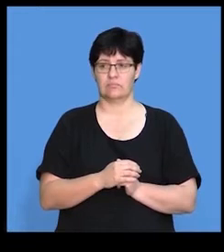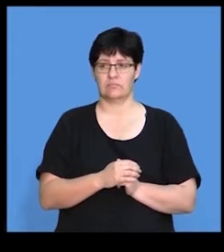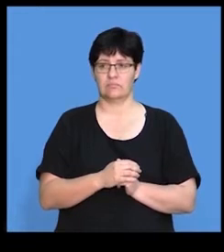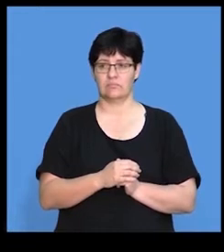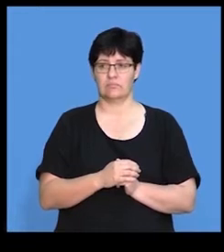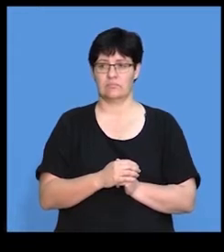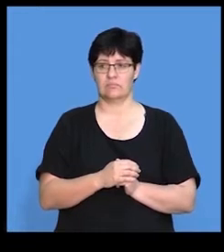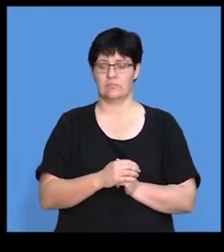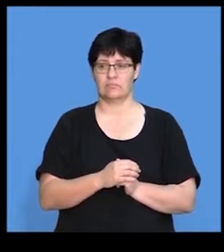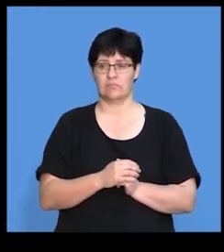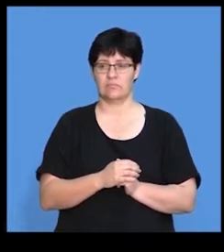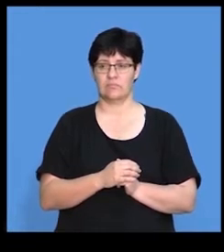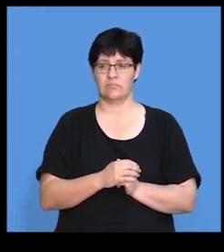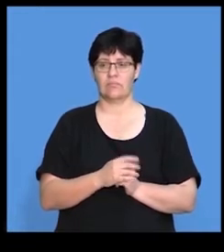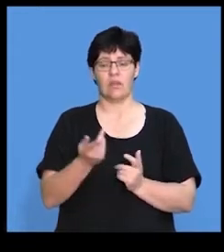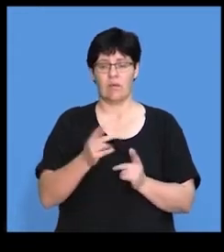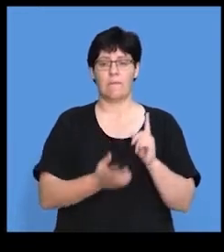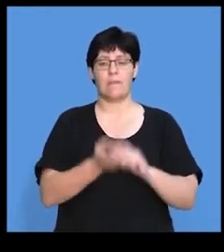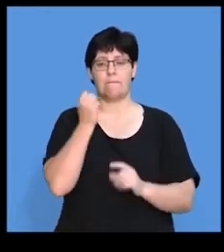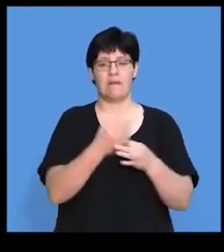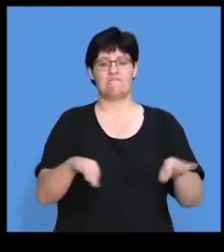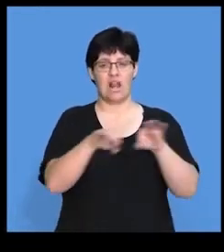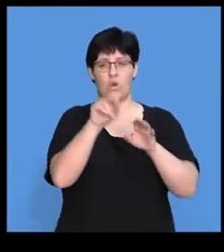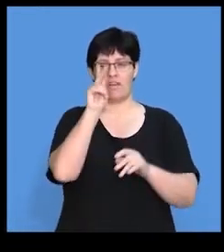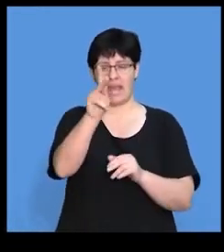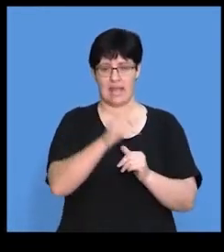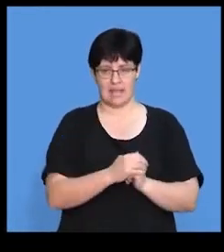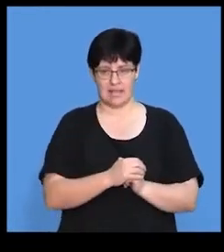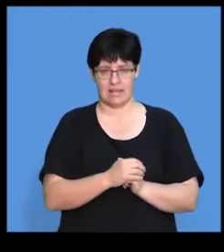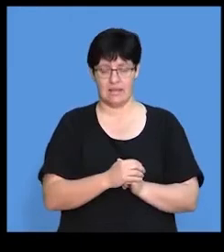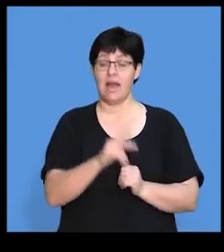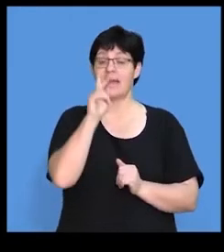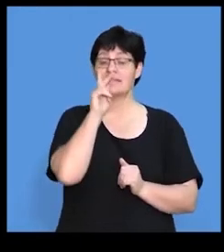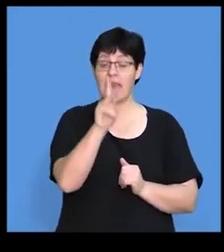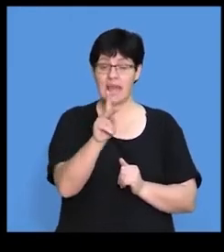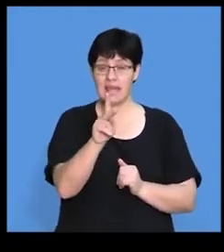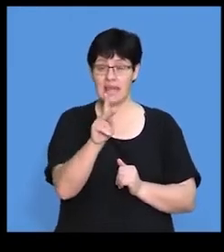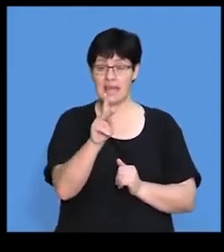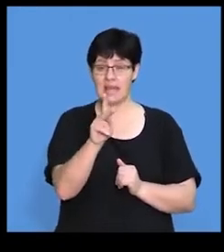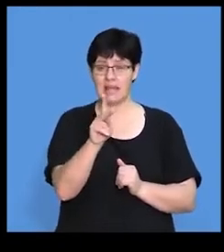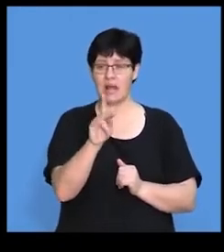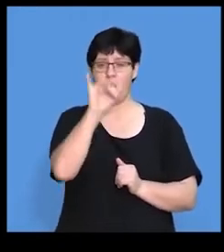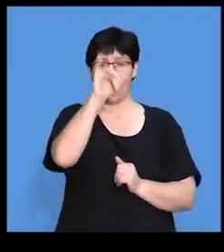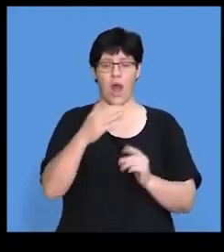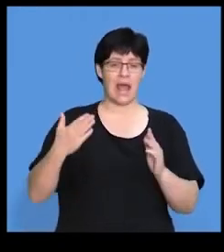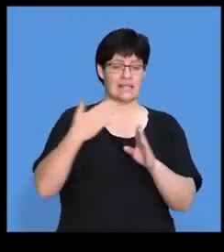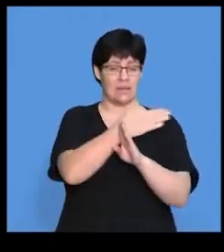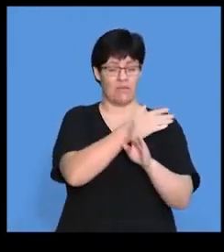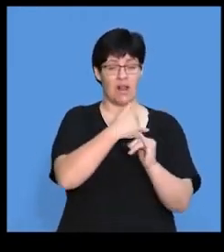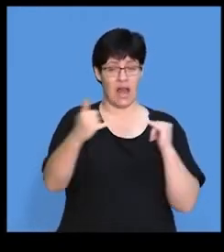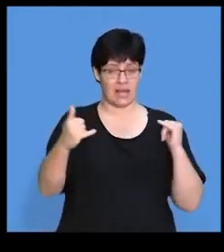All right, we've got the same diagram. Okay, let's determine the value of K. K is the y-intercept of that